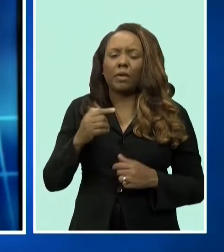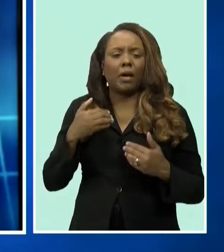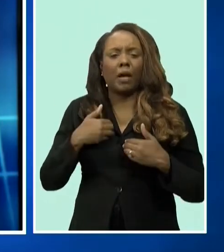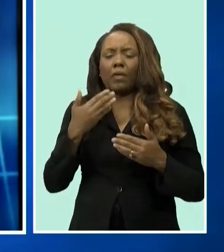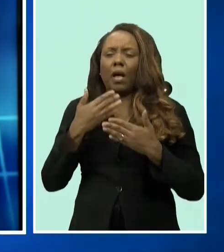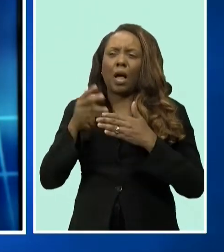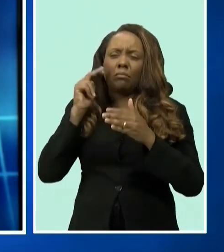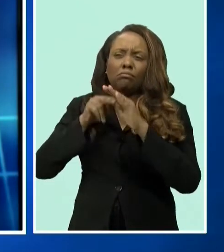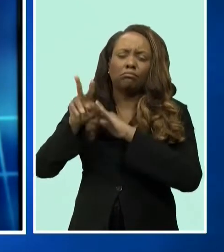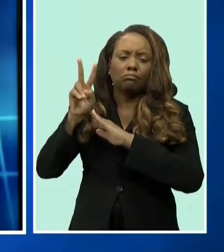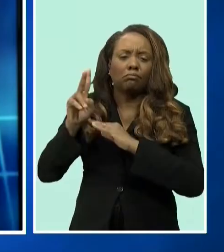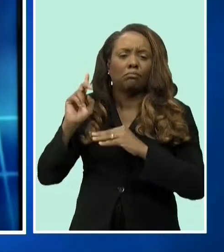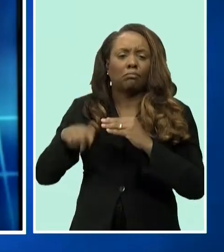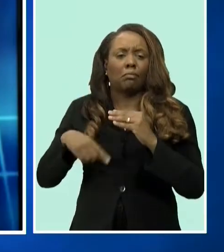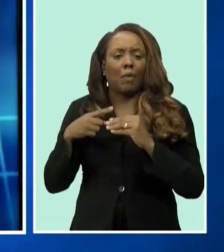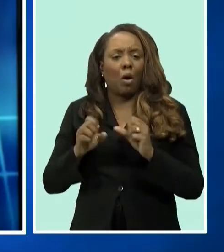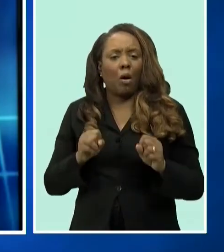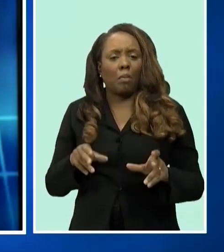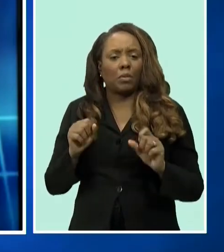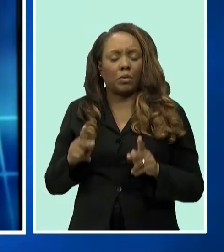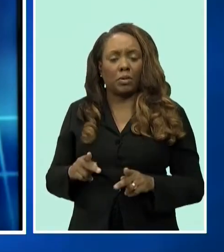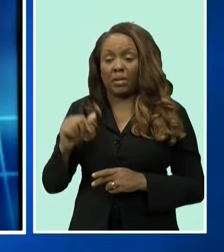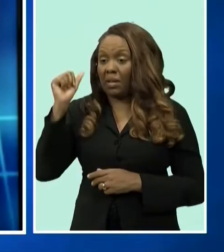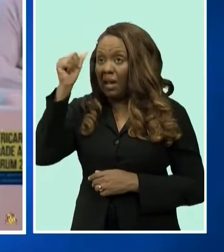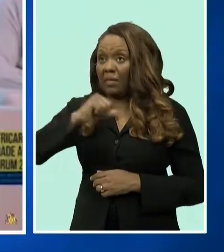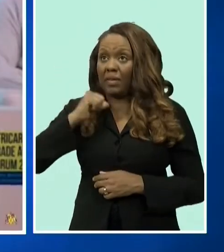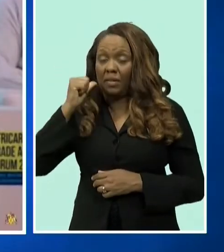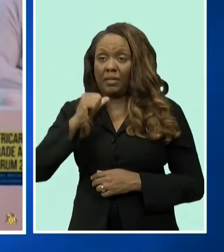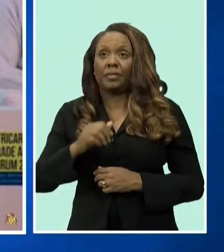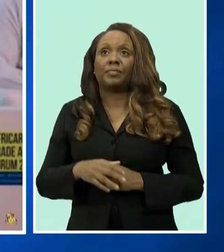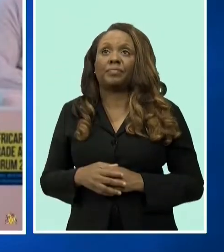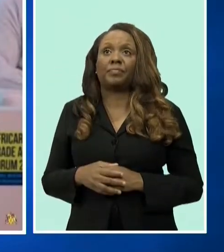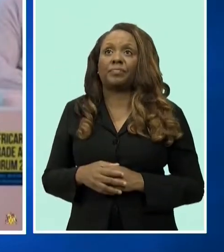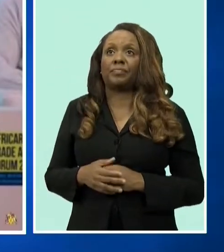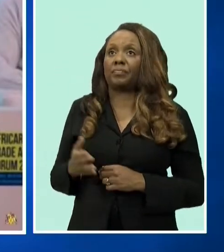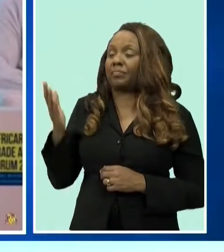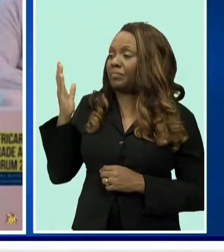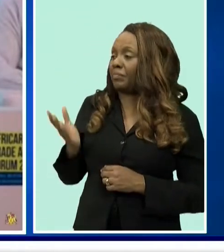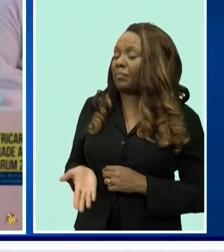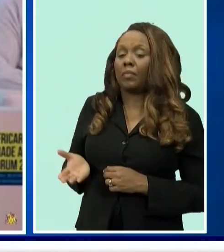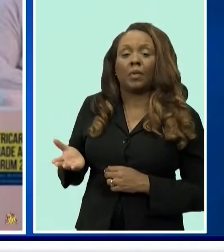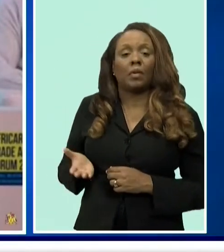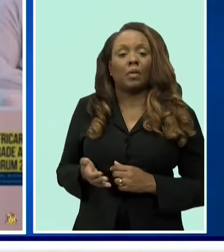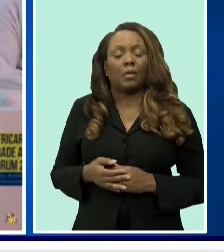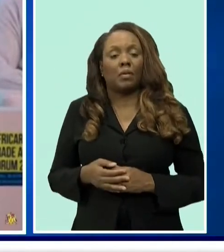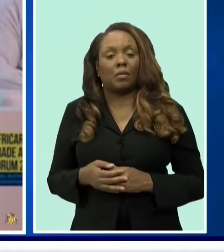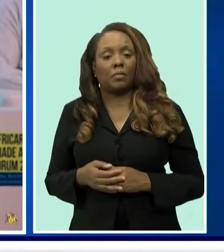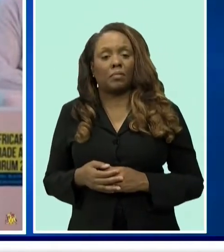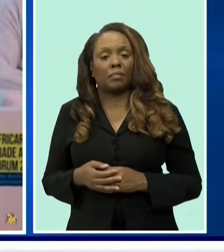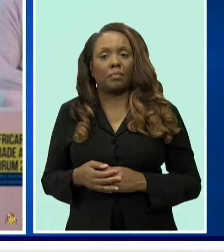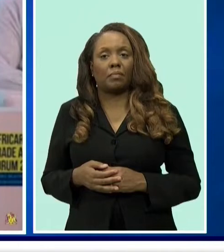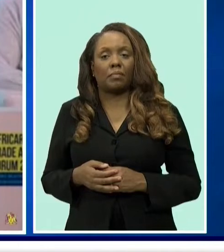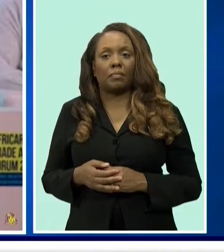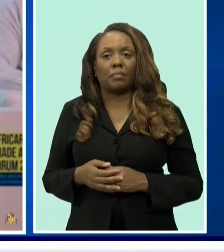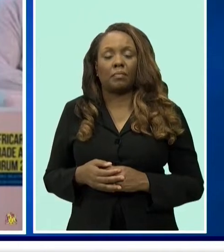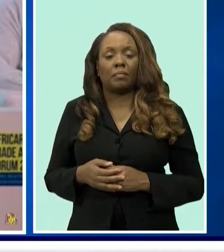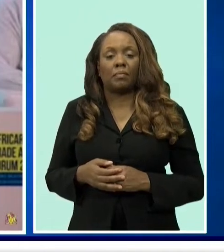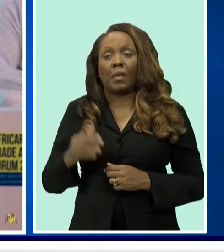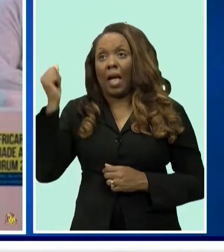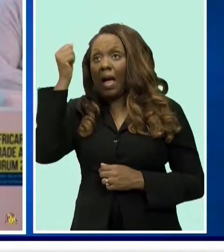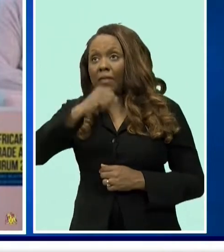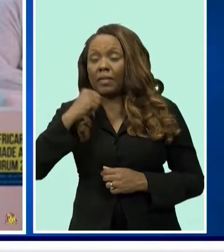optimistic opportunities abound in Africa. With the commonalities between Africa and